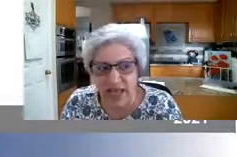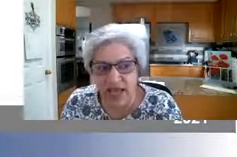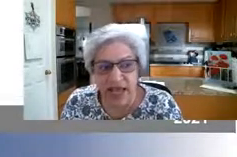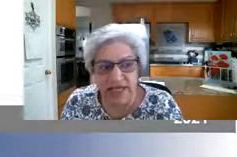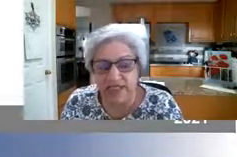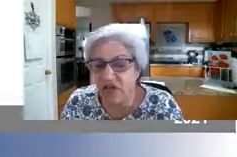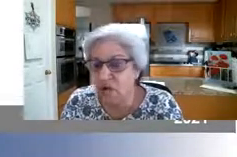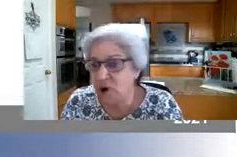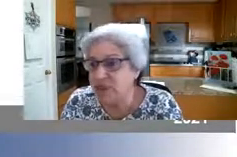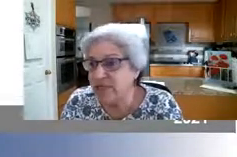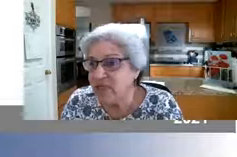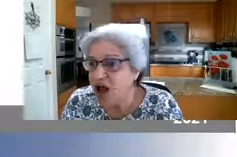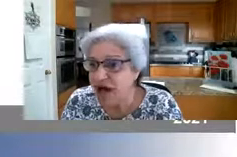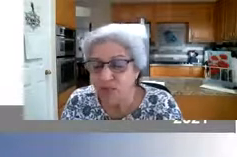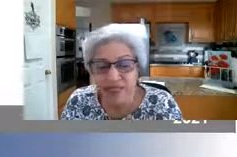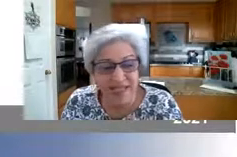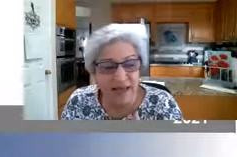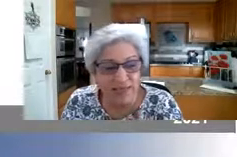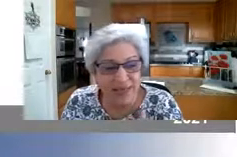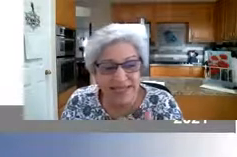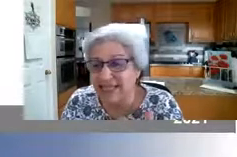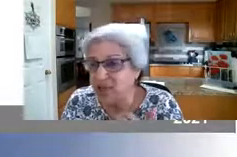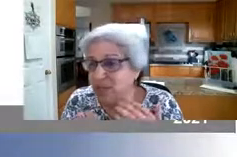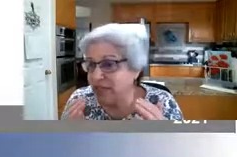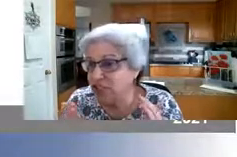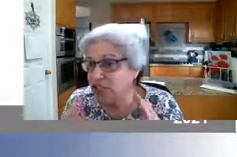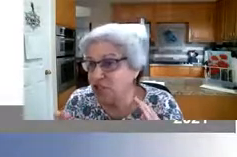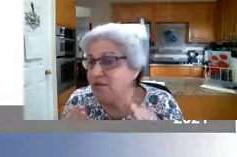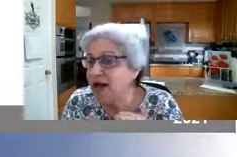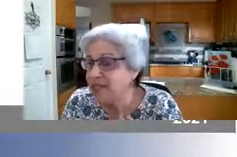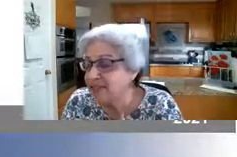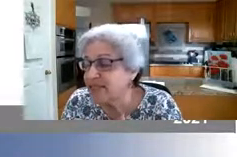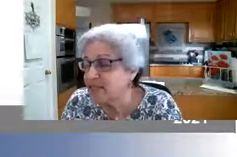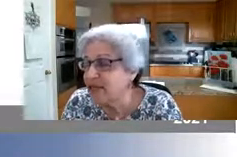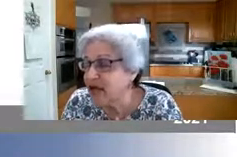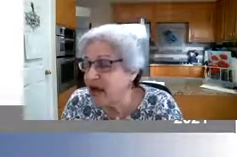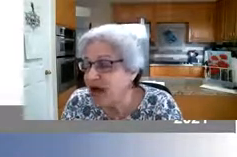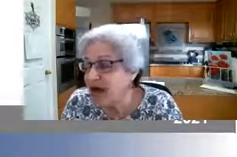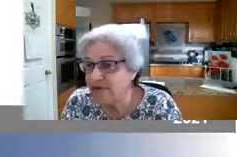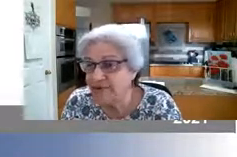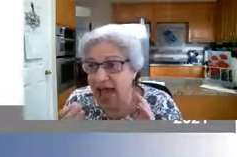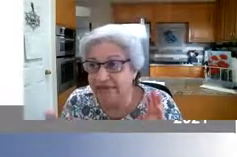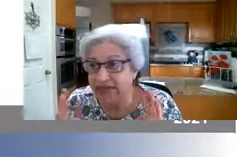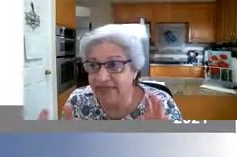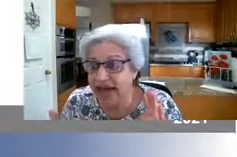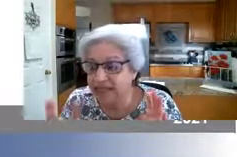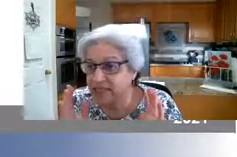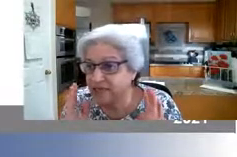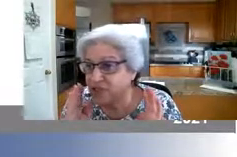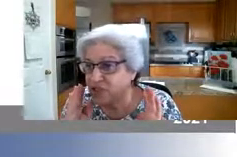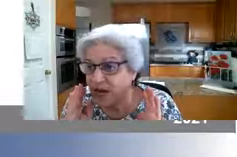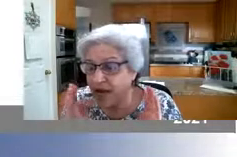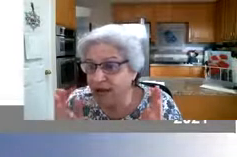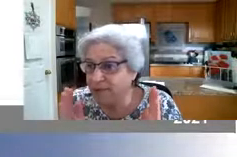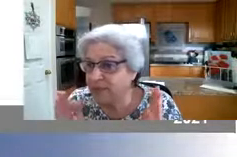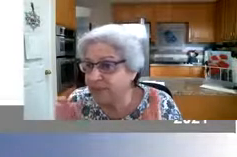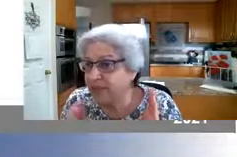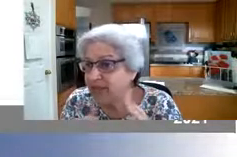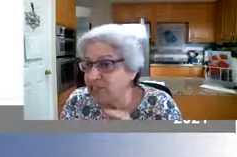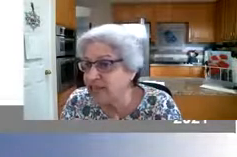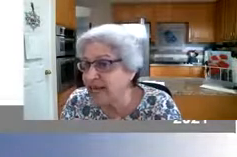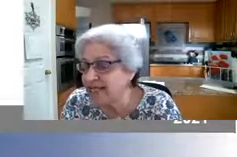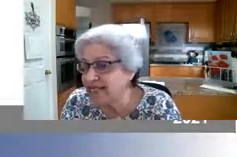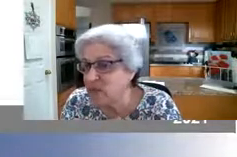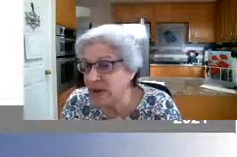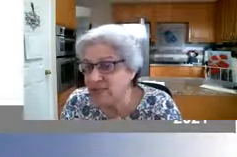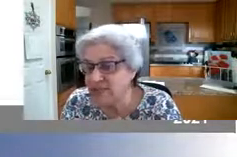companies. And so what we saw was that basically within 2 months of having that,